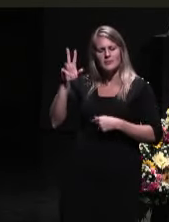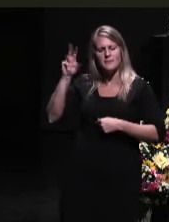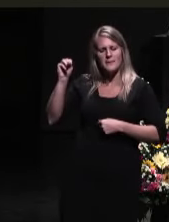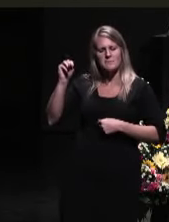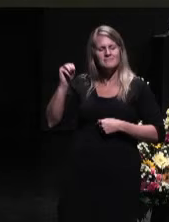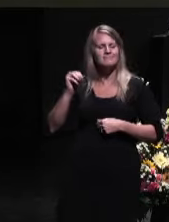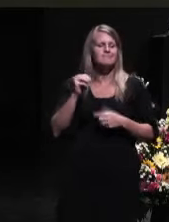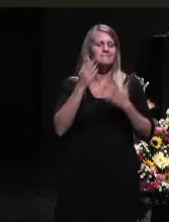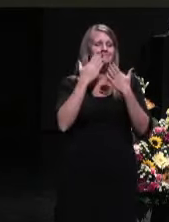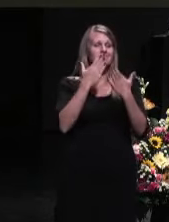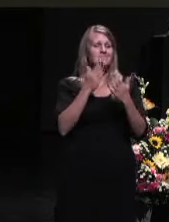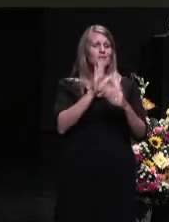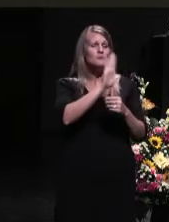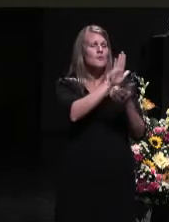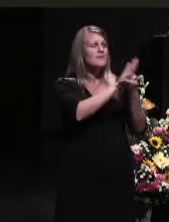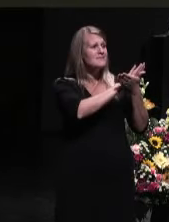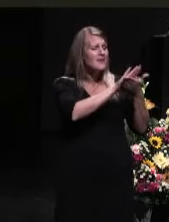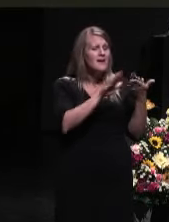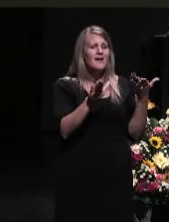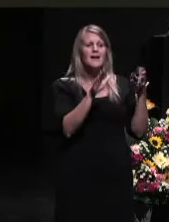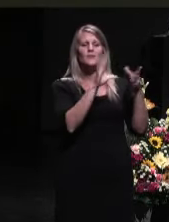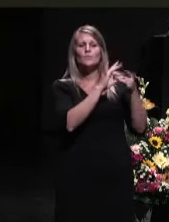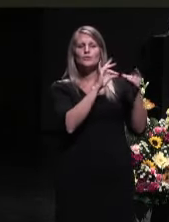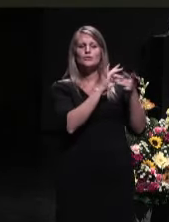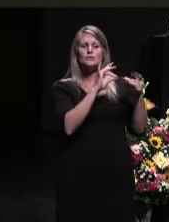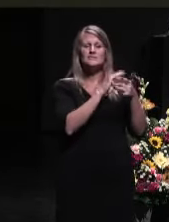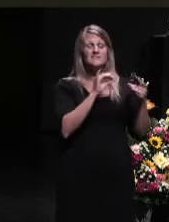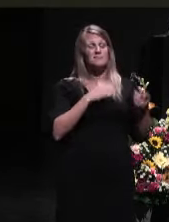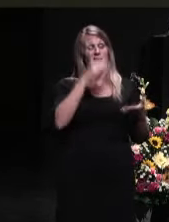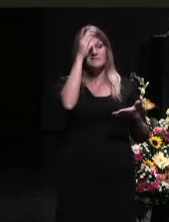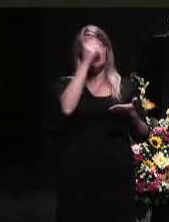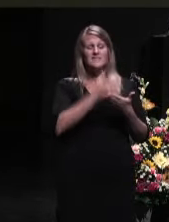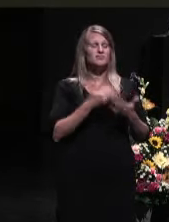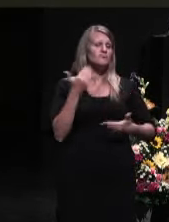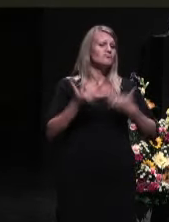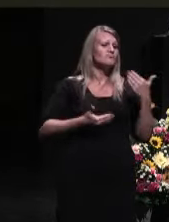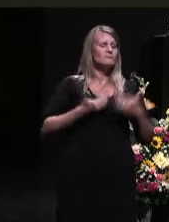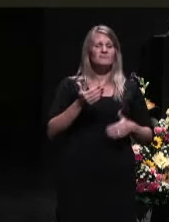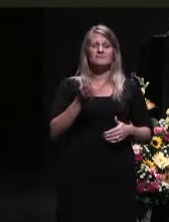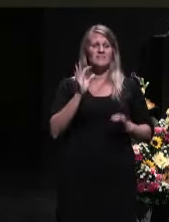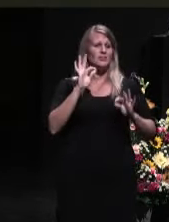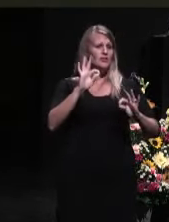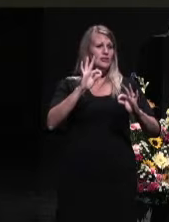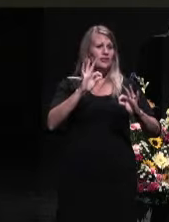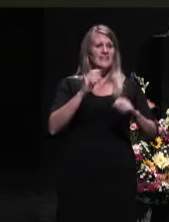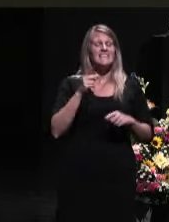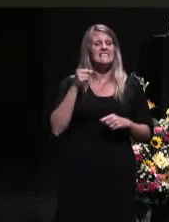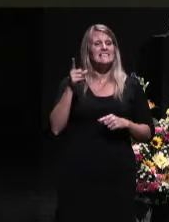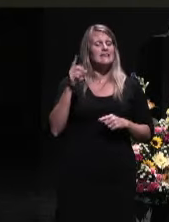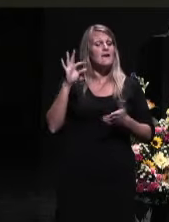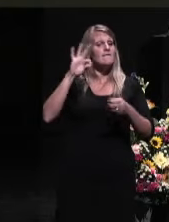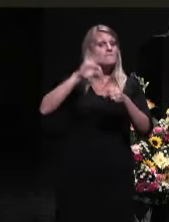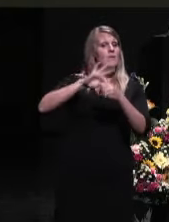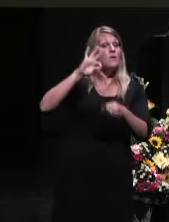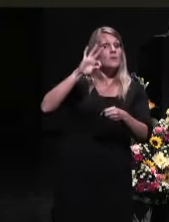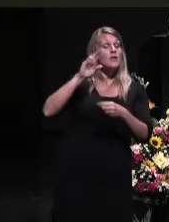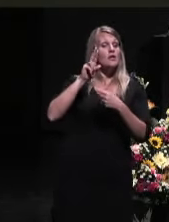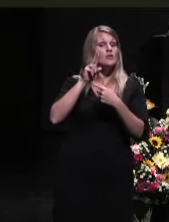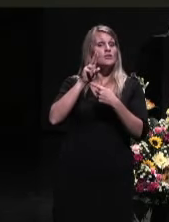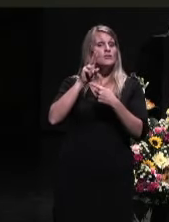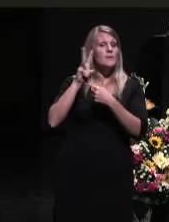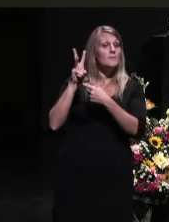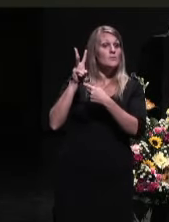words of support and reassurance. He has done well. As you may know, he was just voted to be your UWM sophomore rising